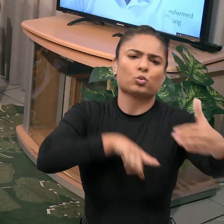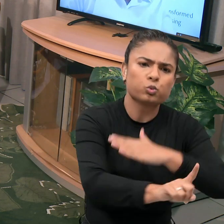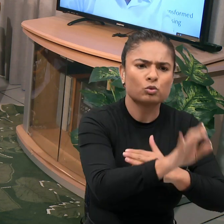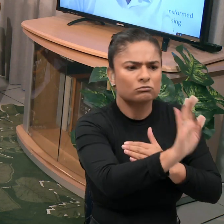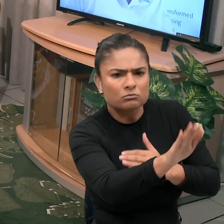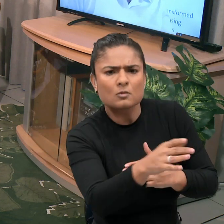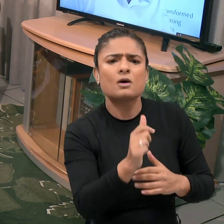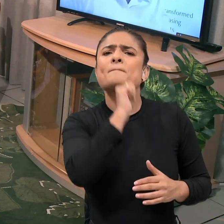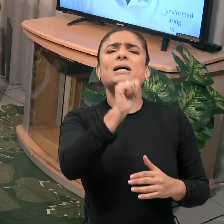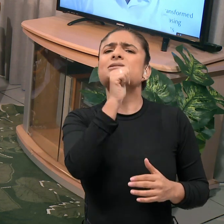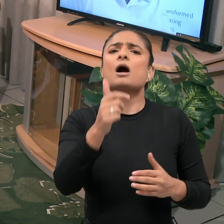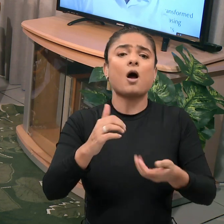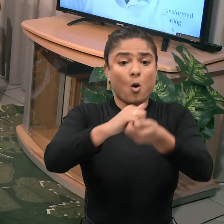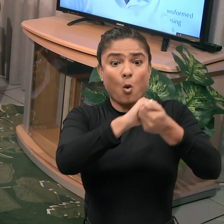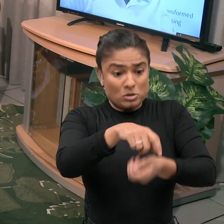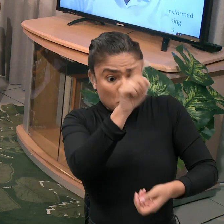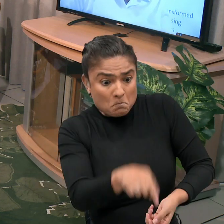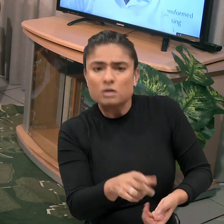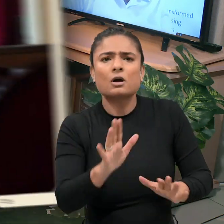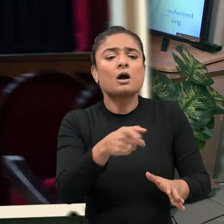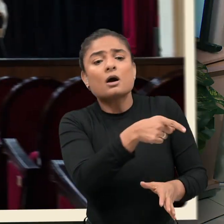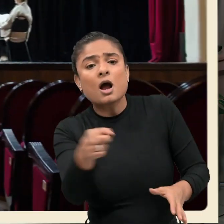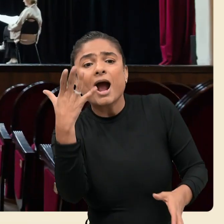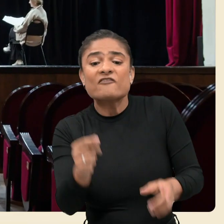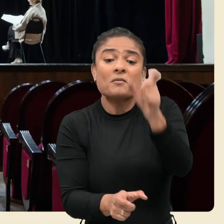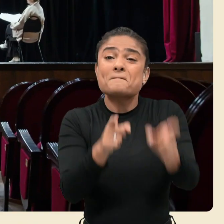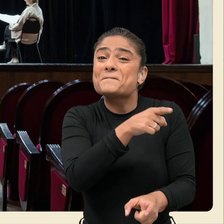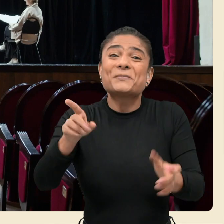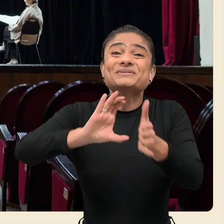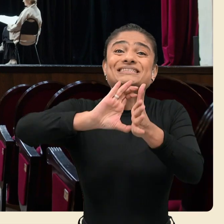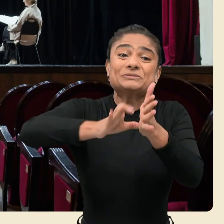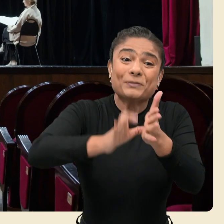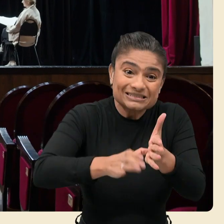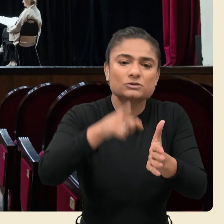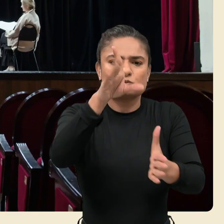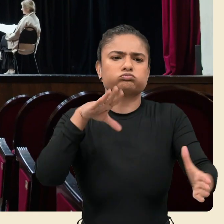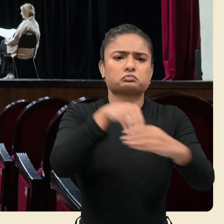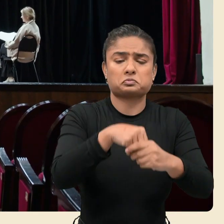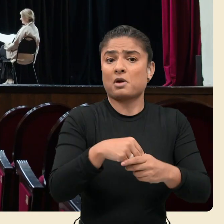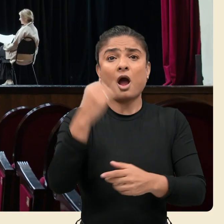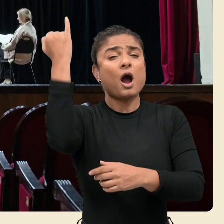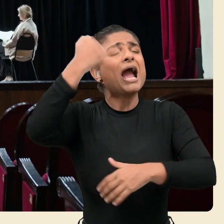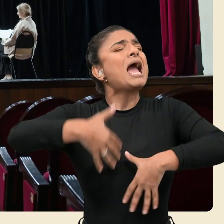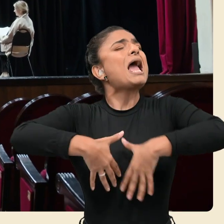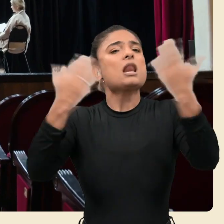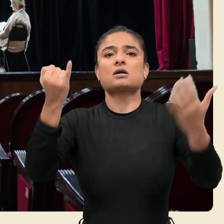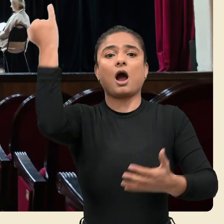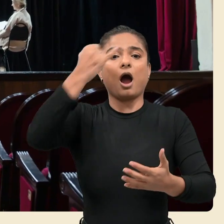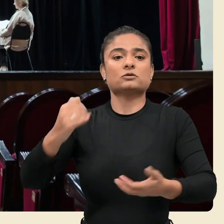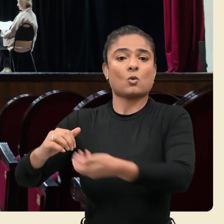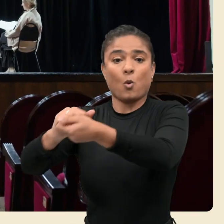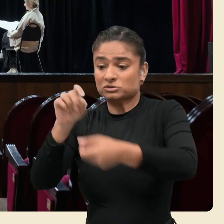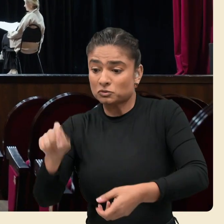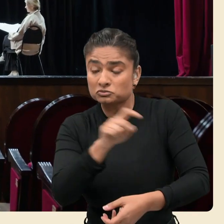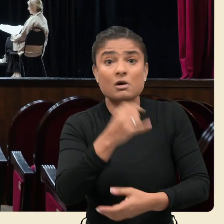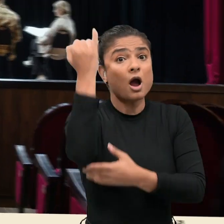arts organization. It doesn't have to be an organization that deals with people living with disability. It could be any arts